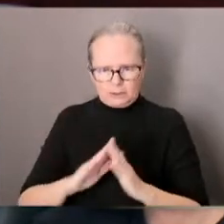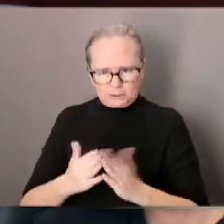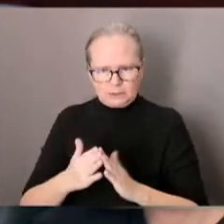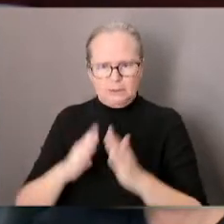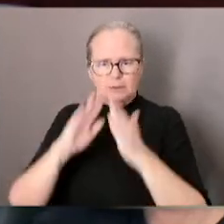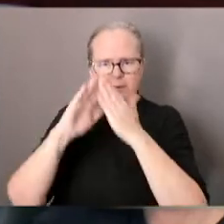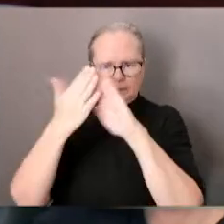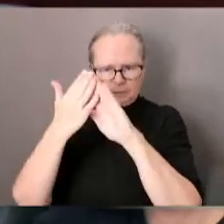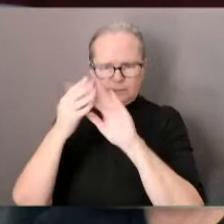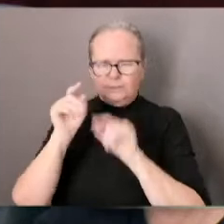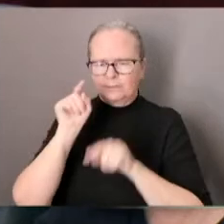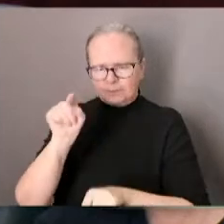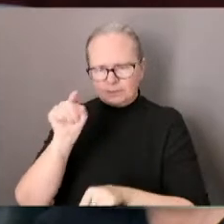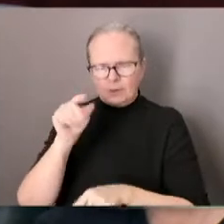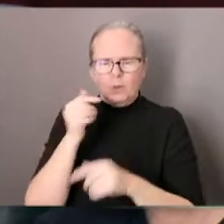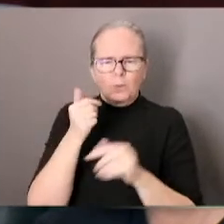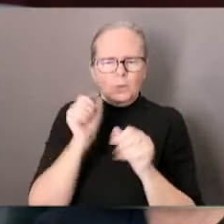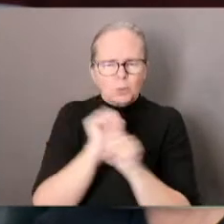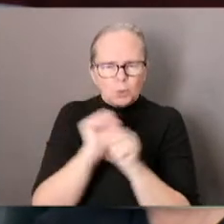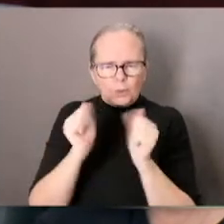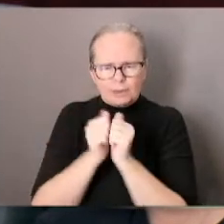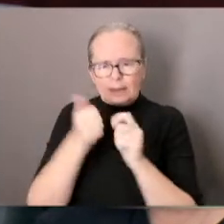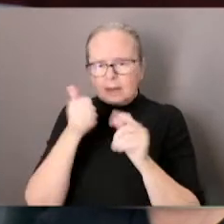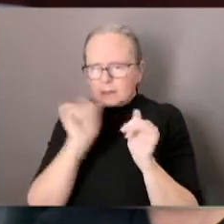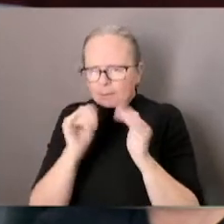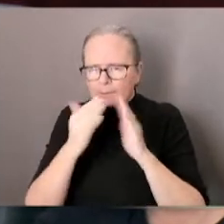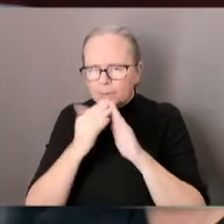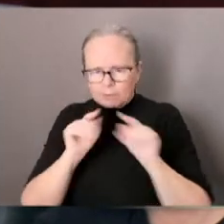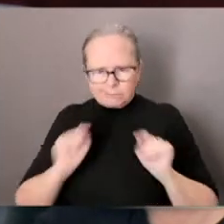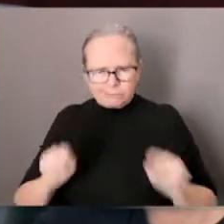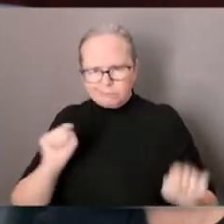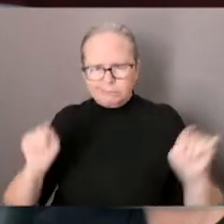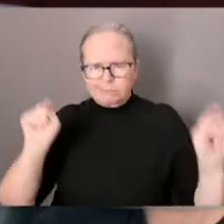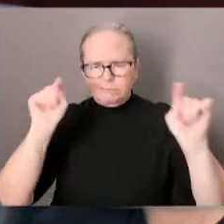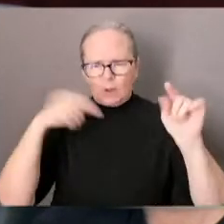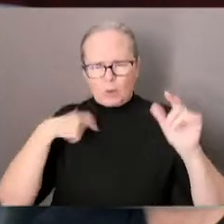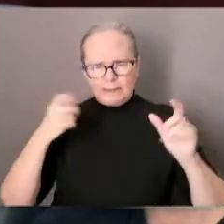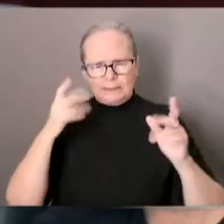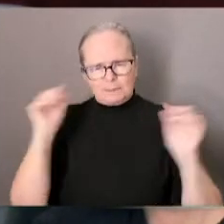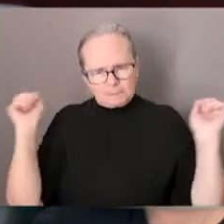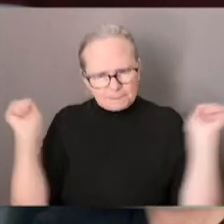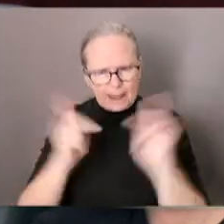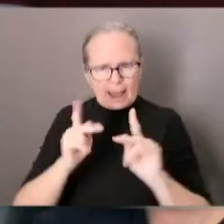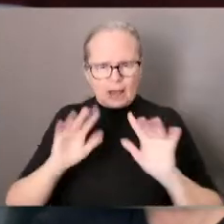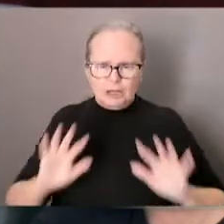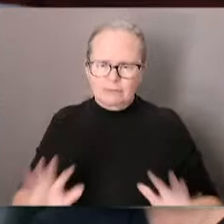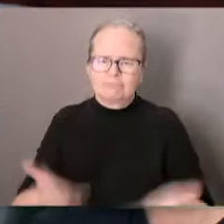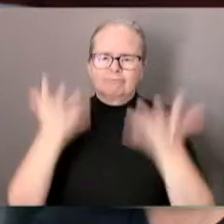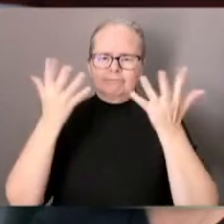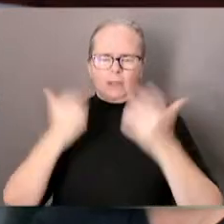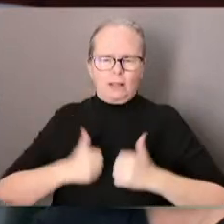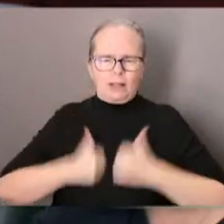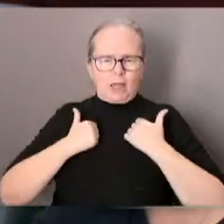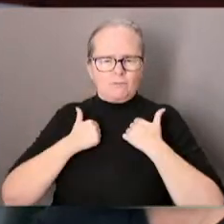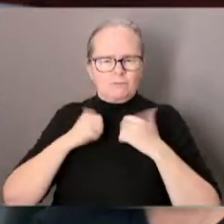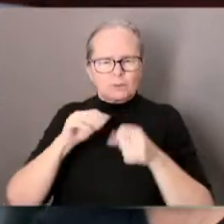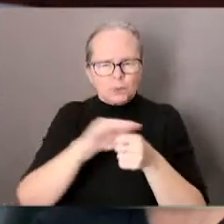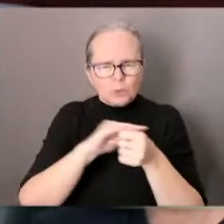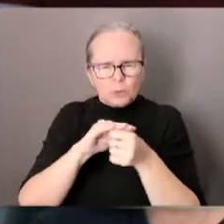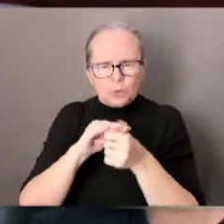revitalizing our economies both locally and right across the province Mr Speaker the best thing we can do as a government